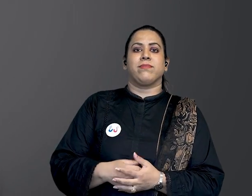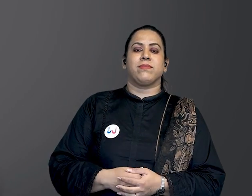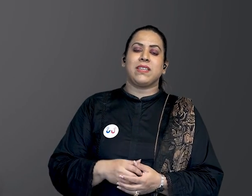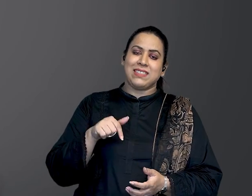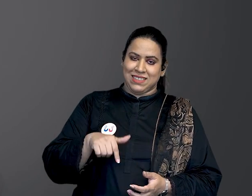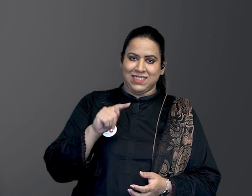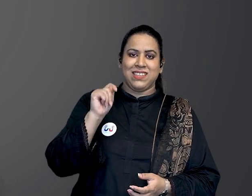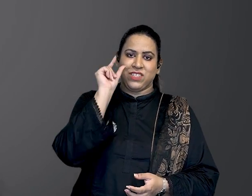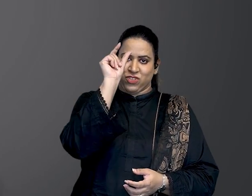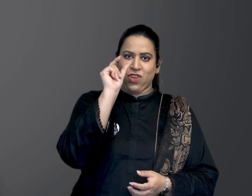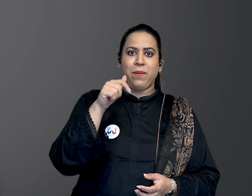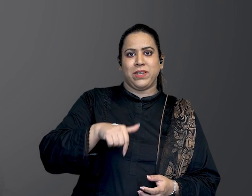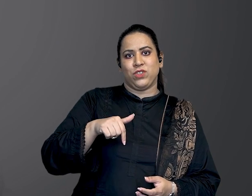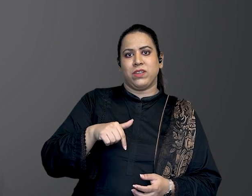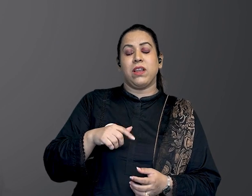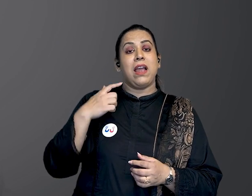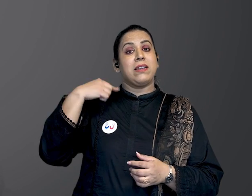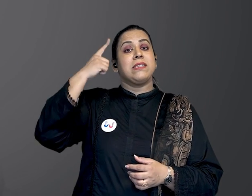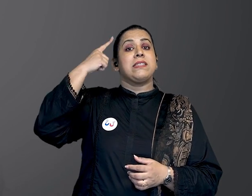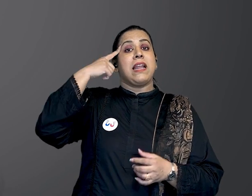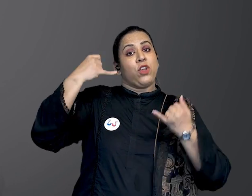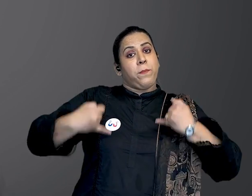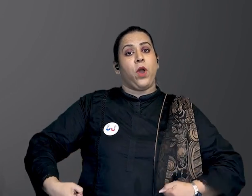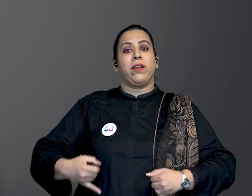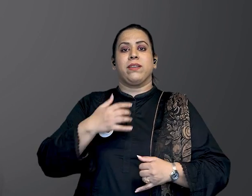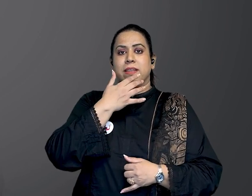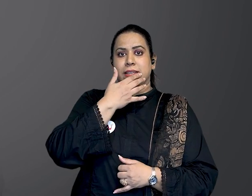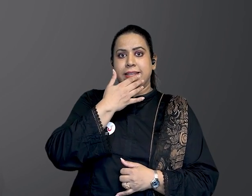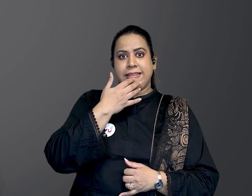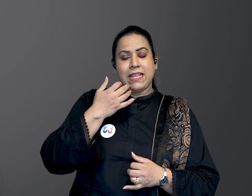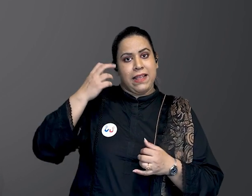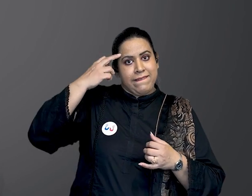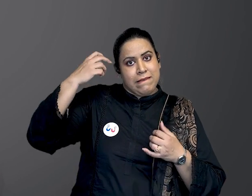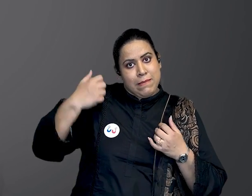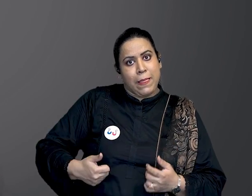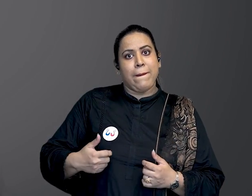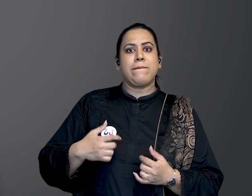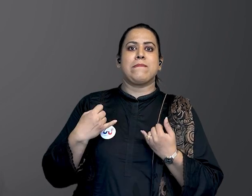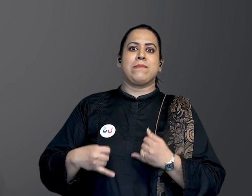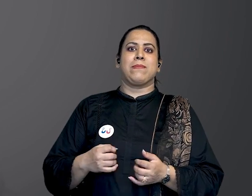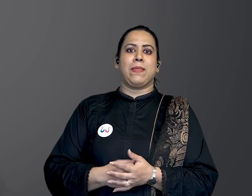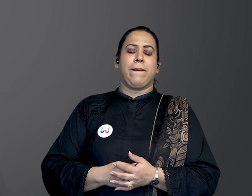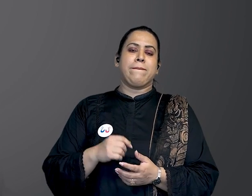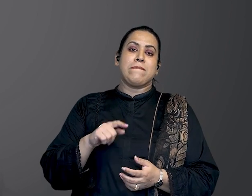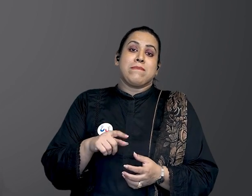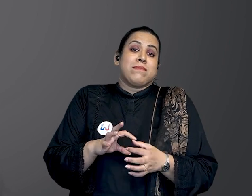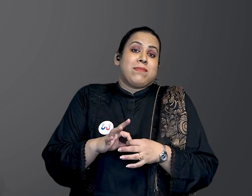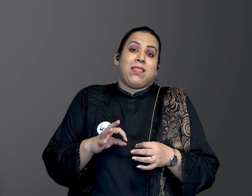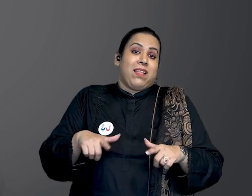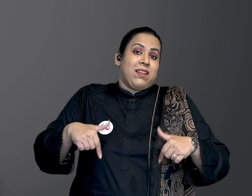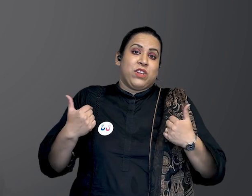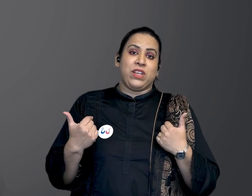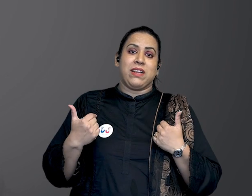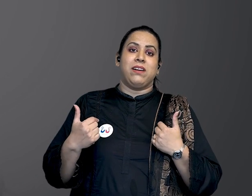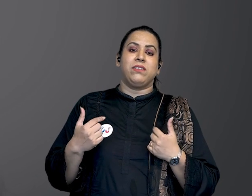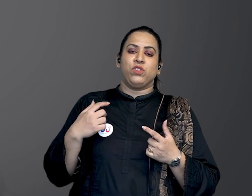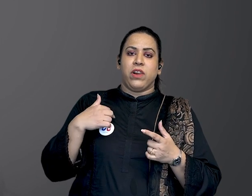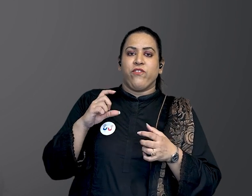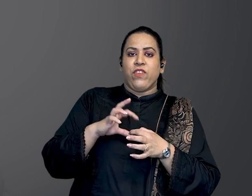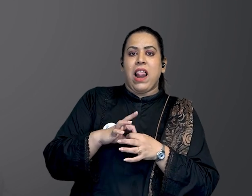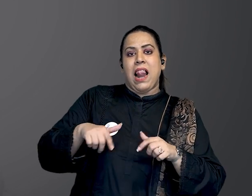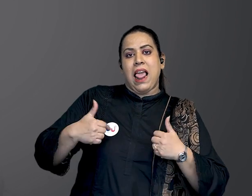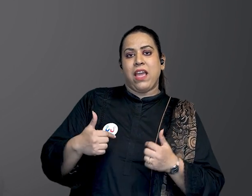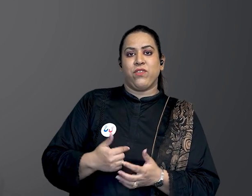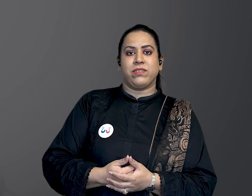underweight. It can all change. It can all really change. The most important part is that if we start to